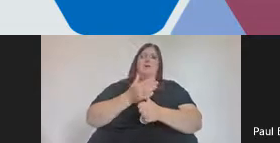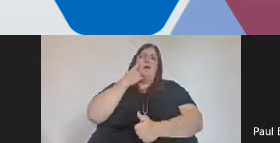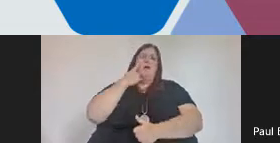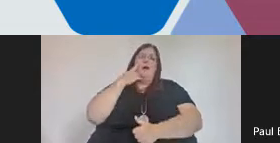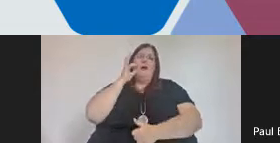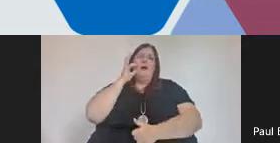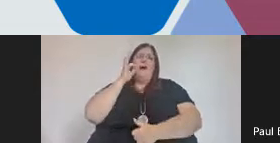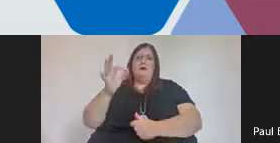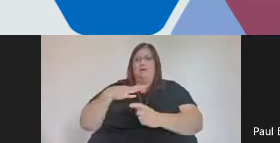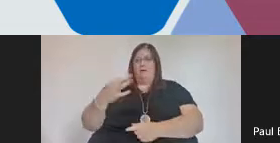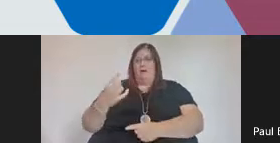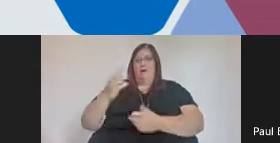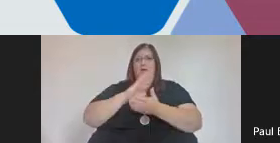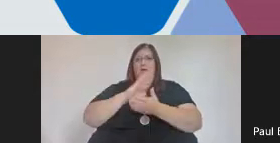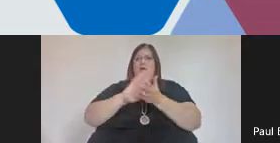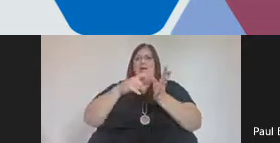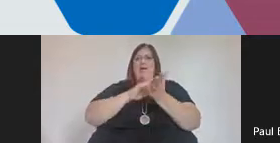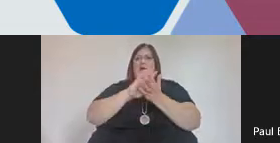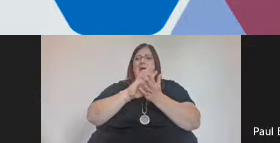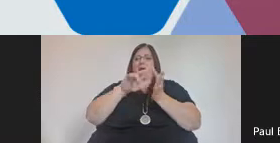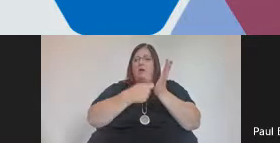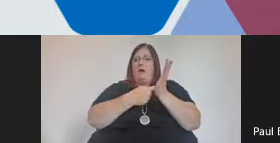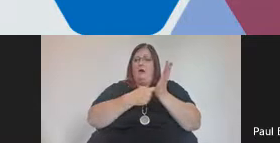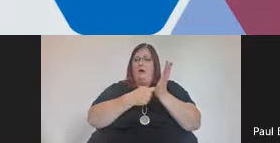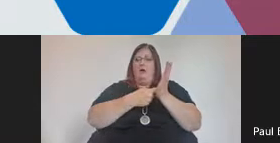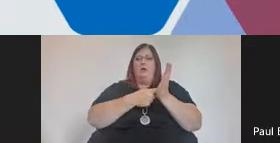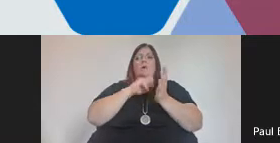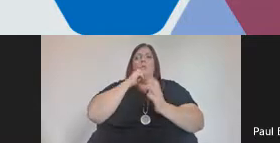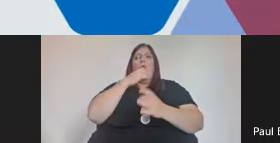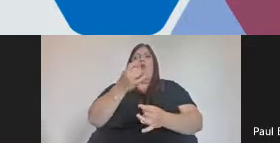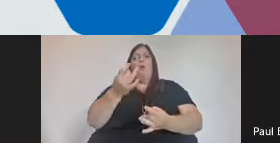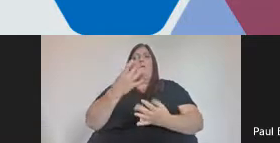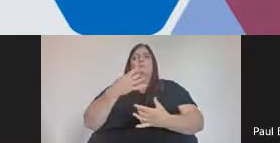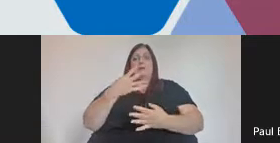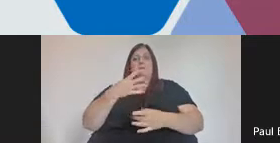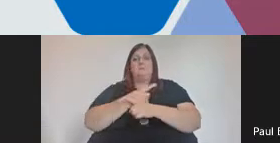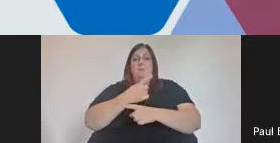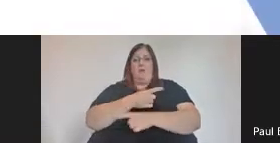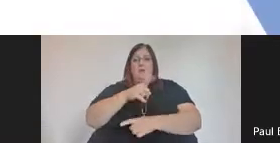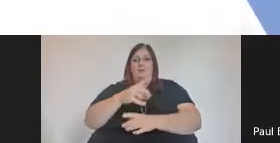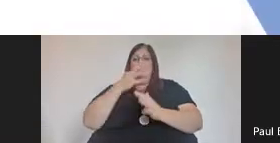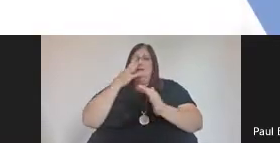to invite Heather, who's going to update us on the testing programme.